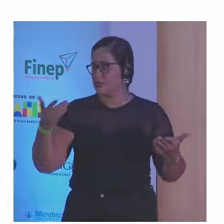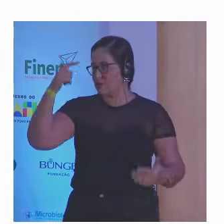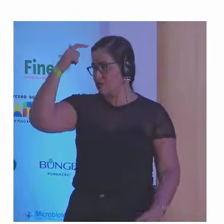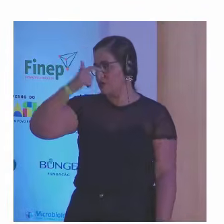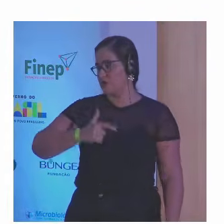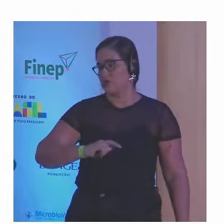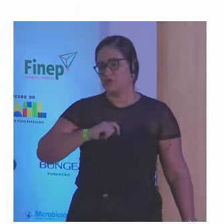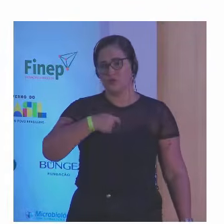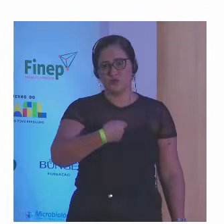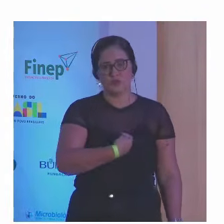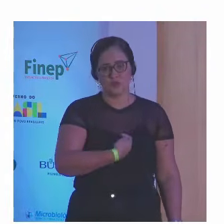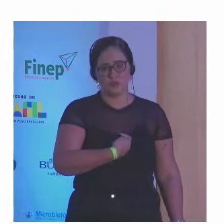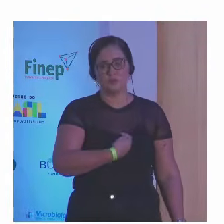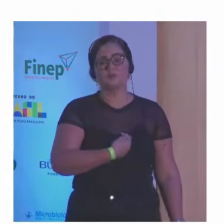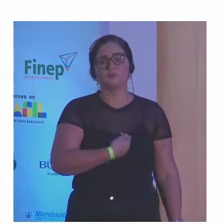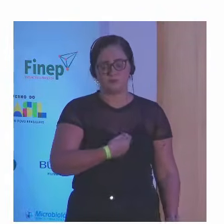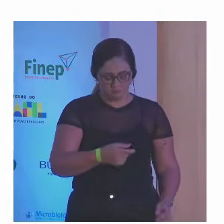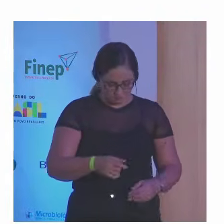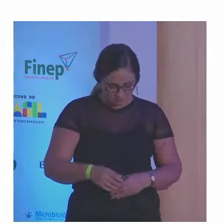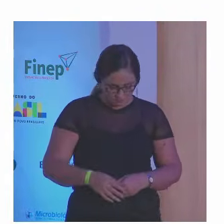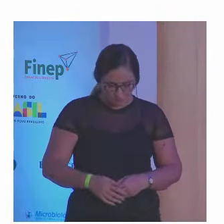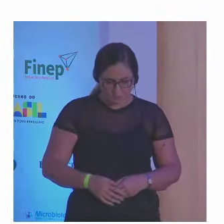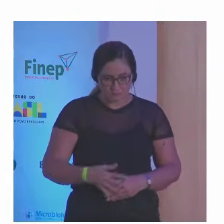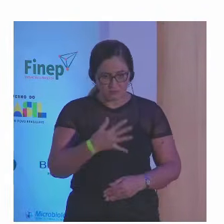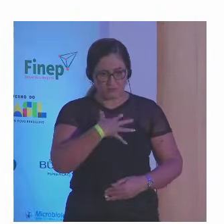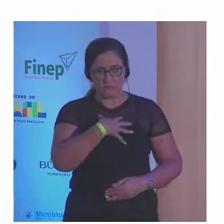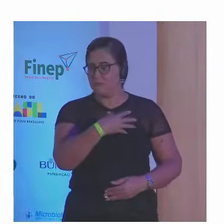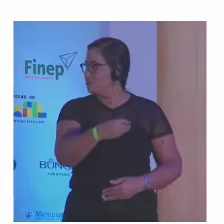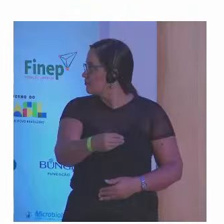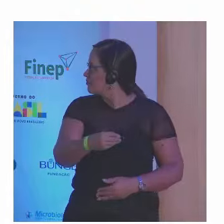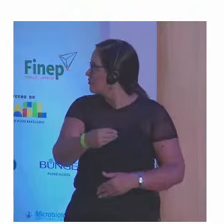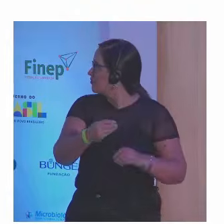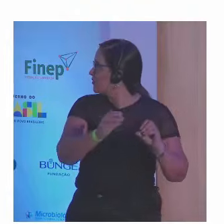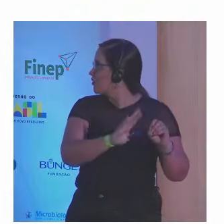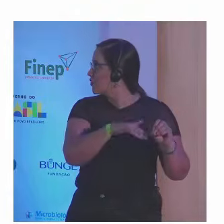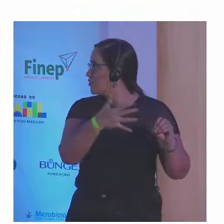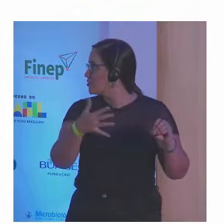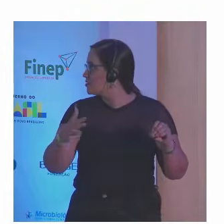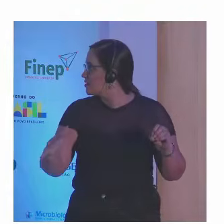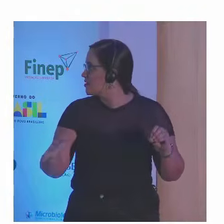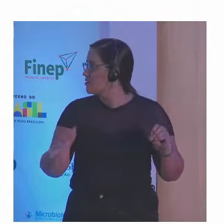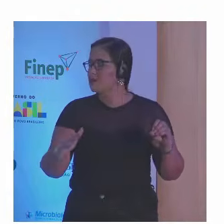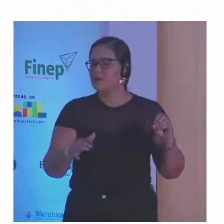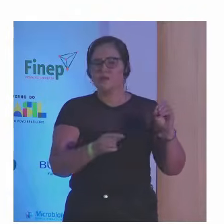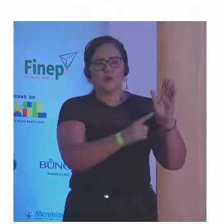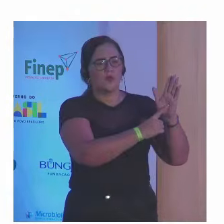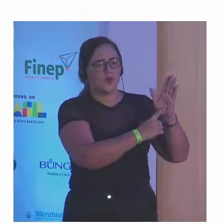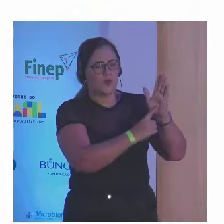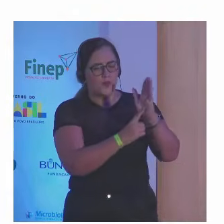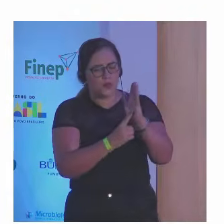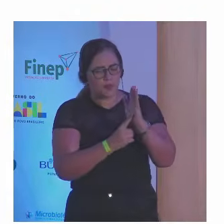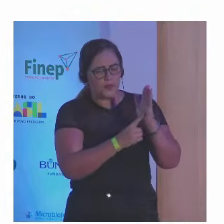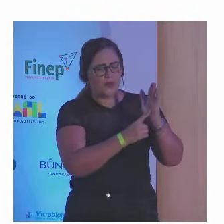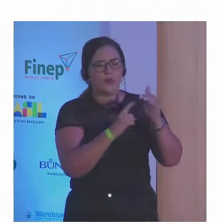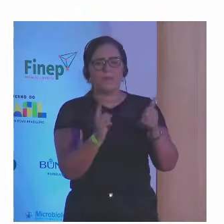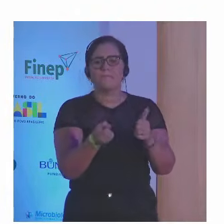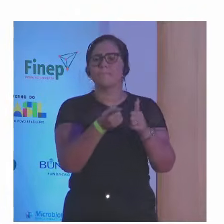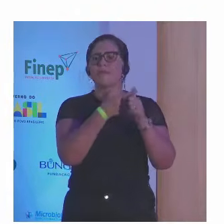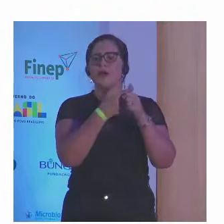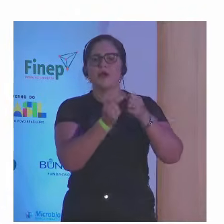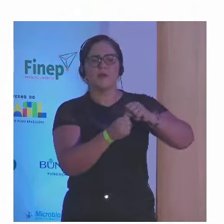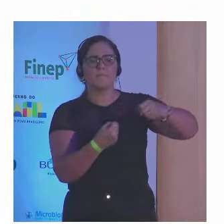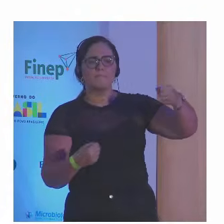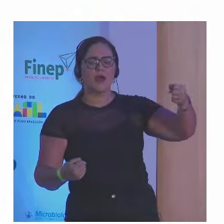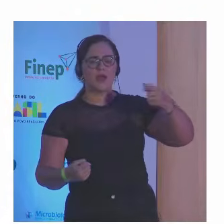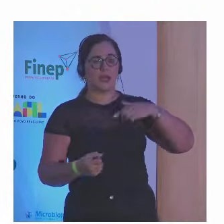big band of satellite oceanography. The first map, the first things I found on my desk for the first day